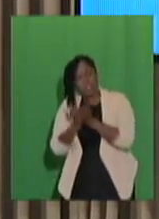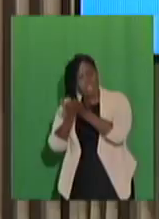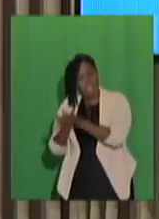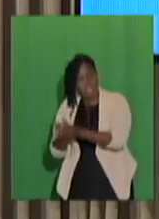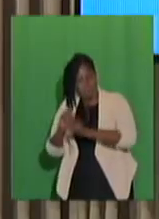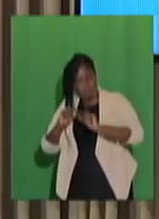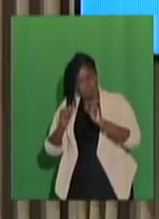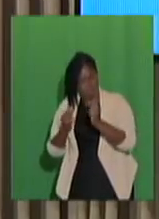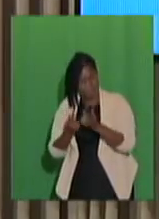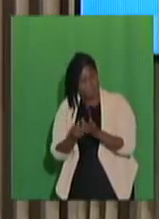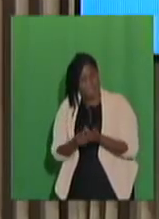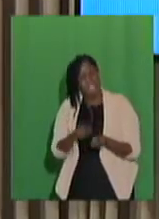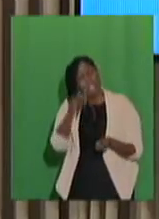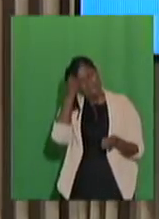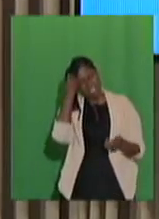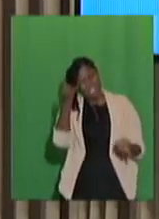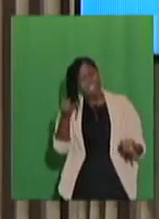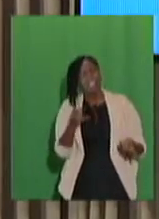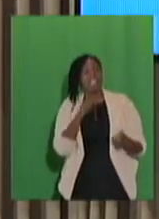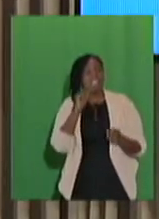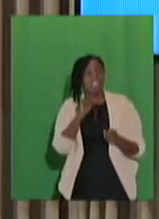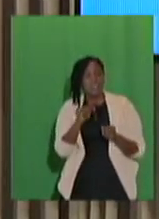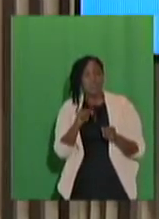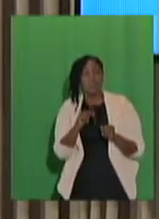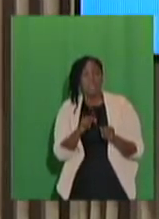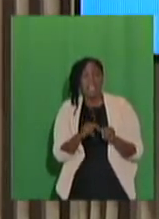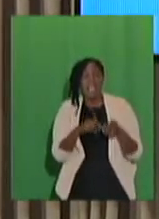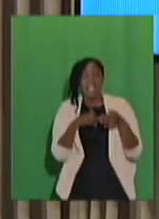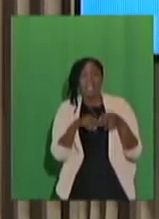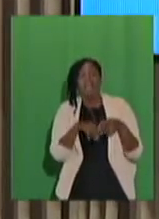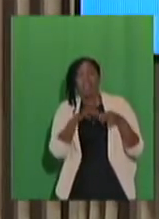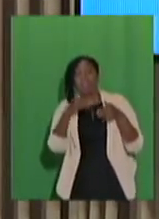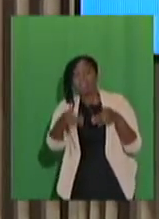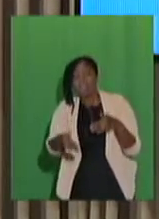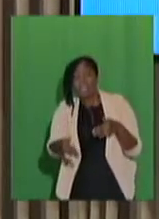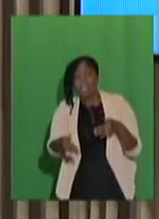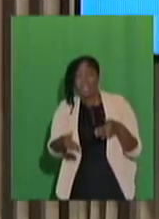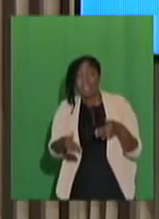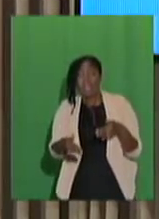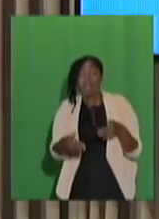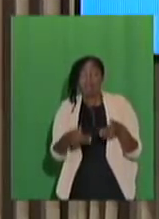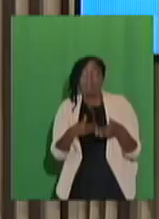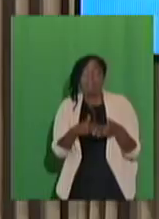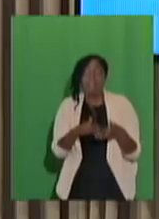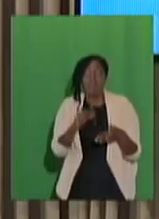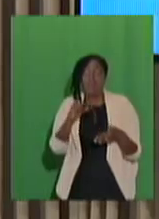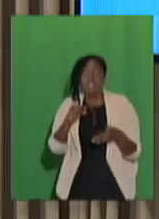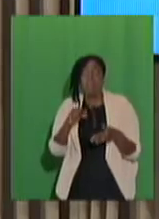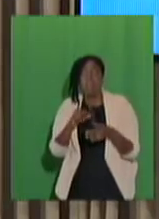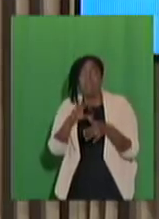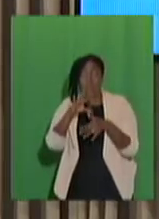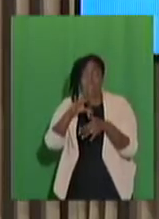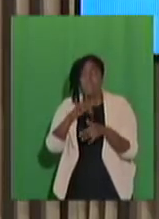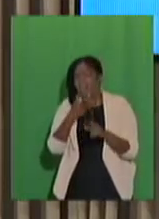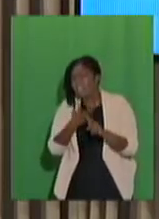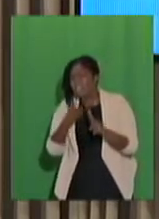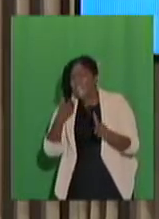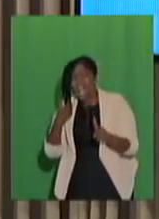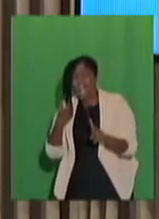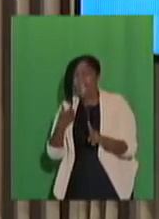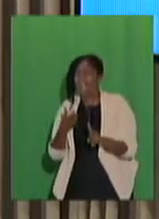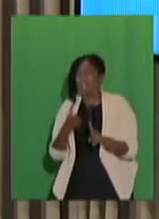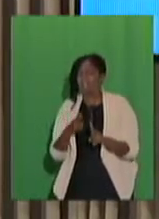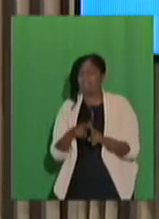off the coast of Guadeloupe with COVID positive patients. You come down here, you are